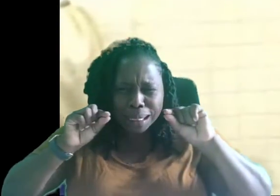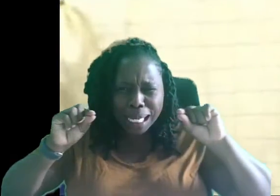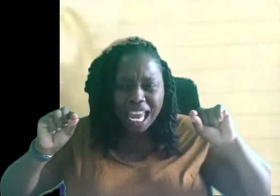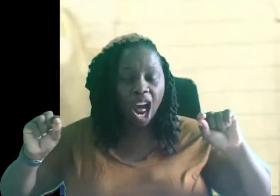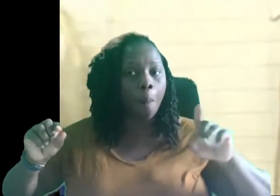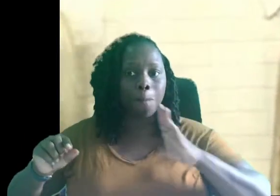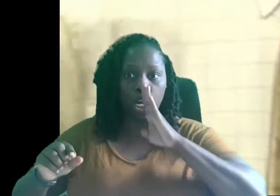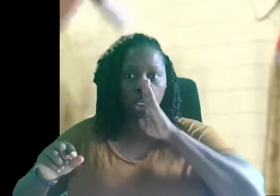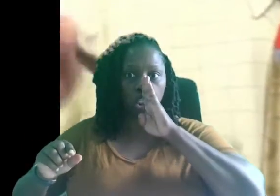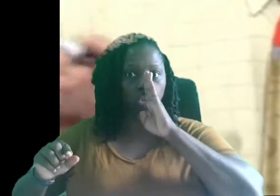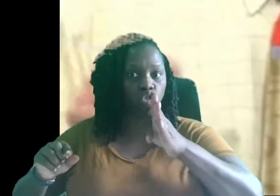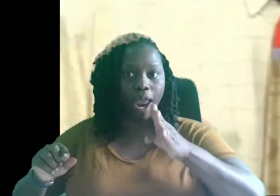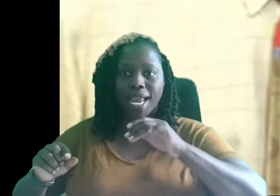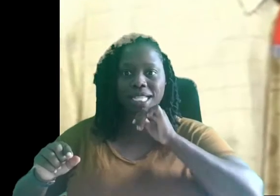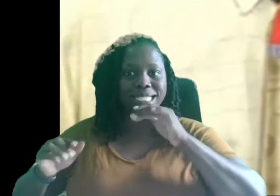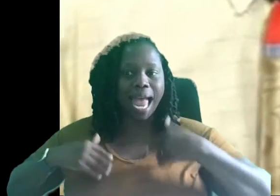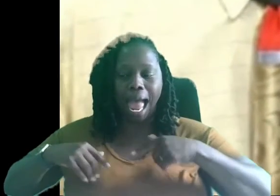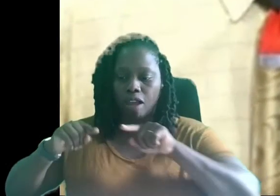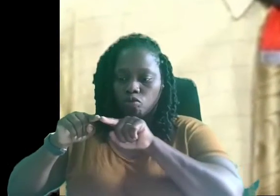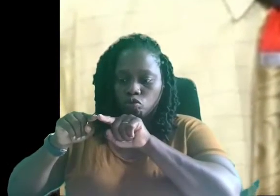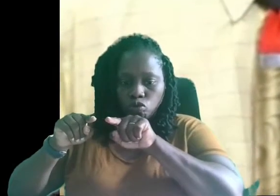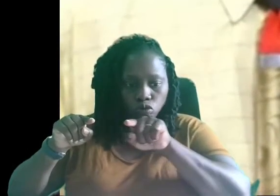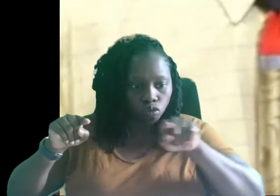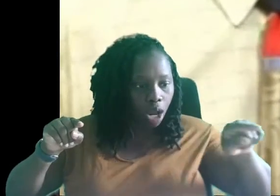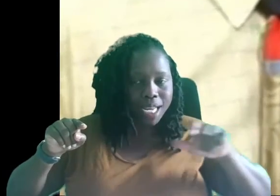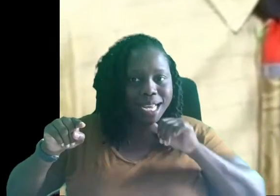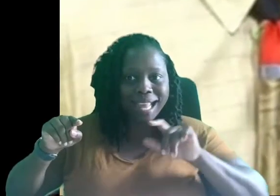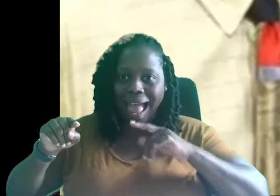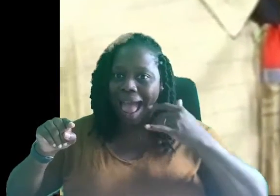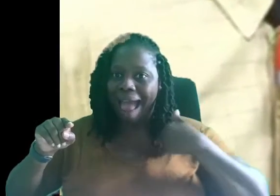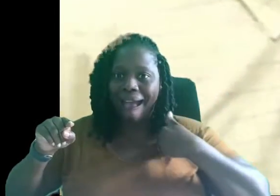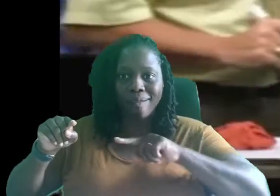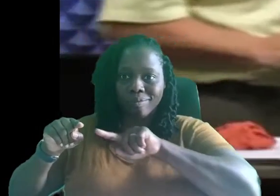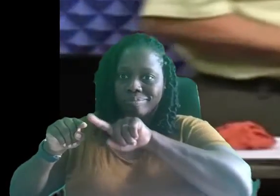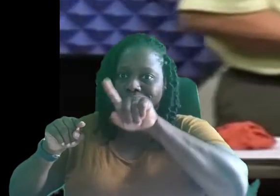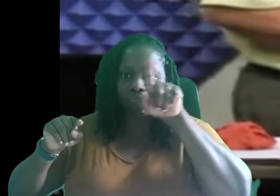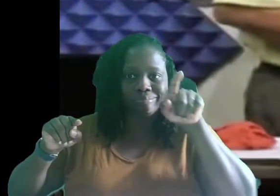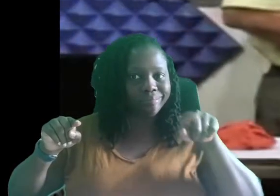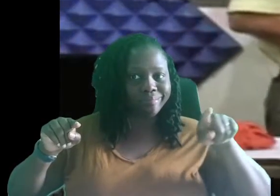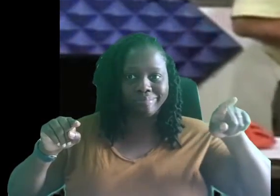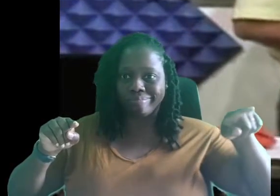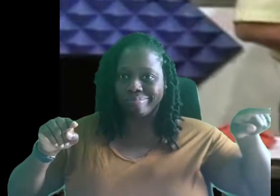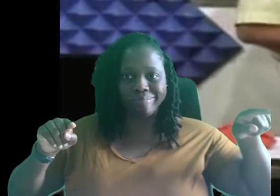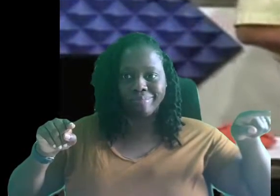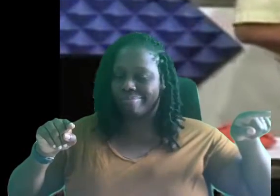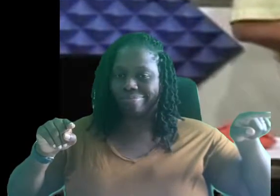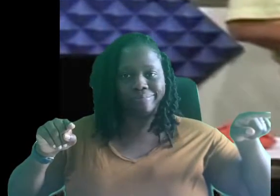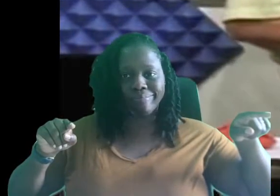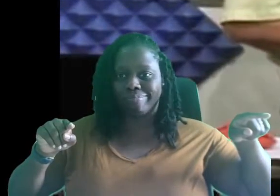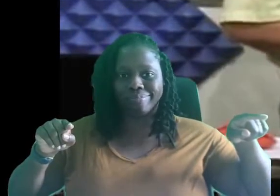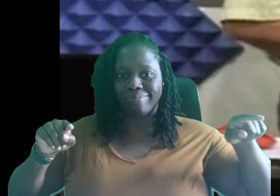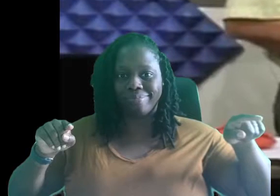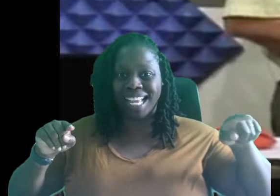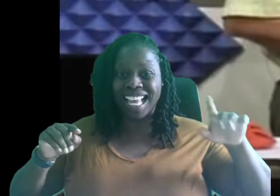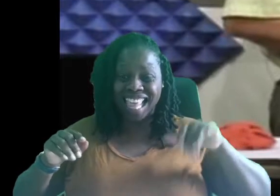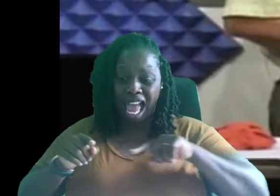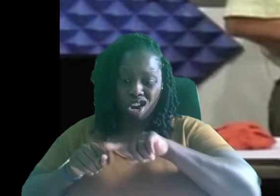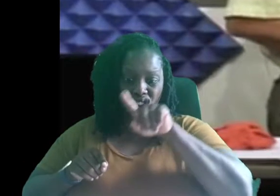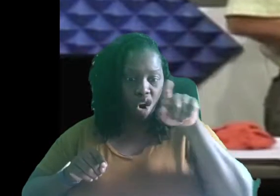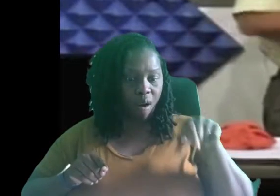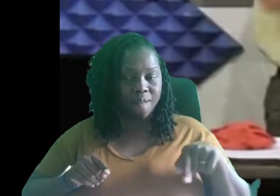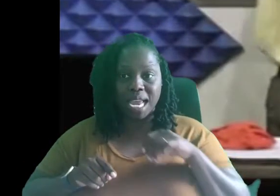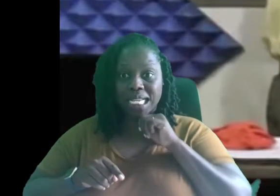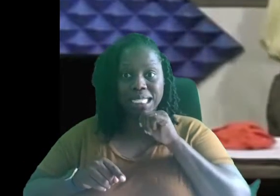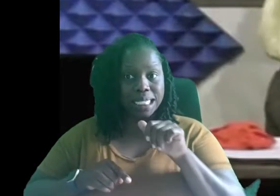perfectly straight. A line has no curvature at all to it. So this one is trying to depict a line,